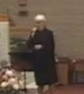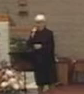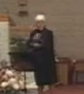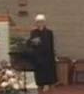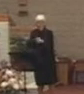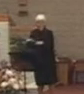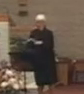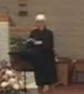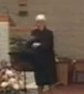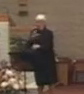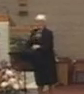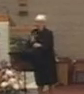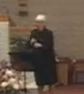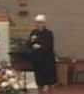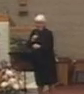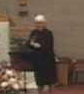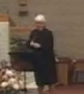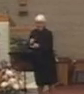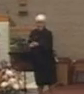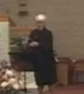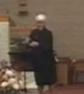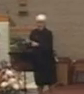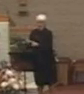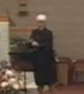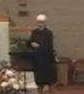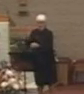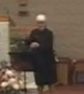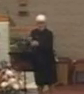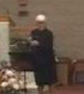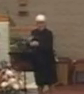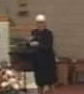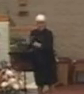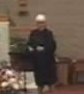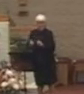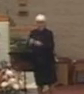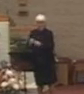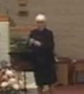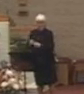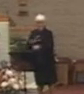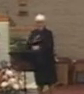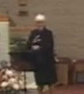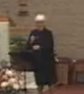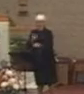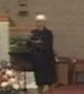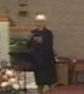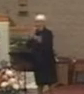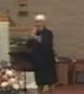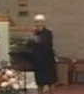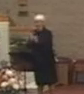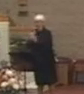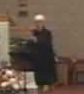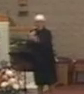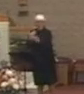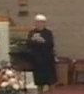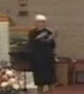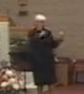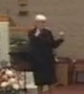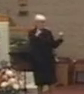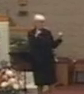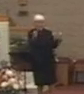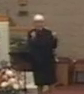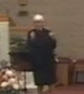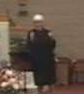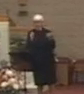I do at Christ the King Seminary comes from your faith, your life in Christ, and I just want to thank you, and I want to thank Father Leon,